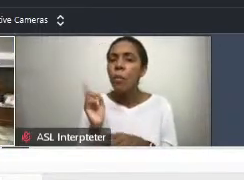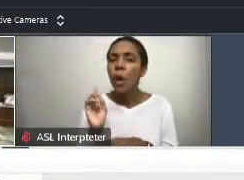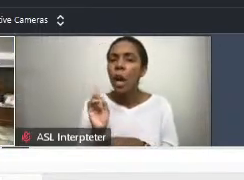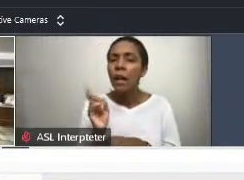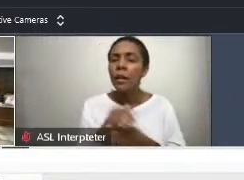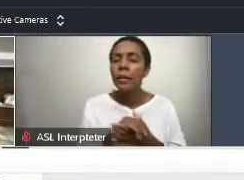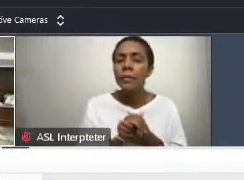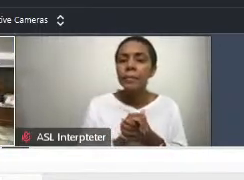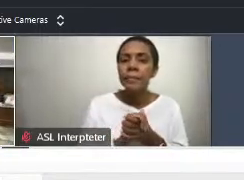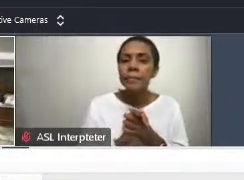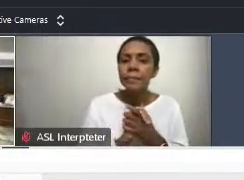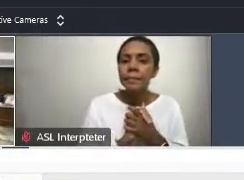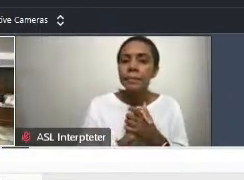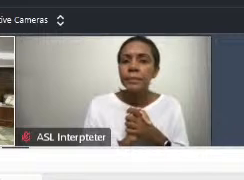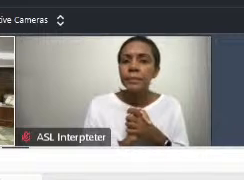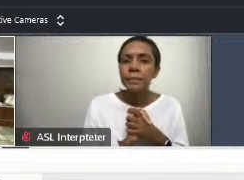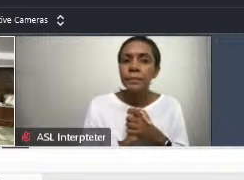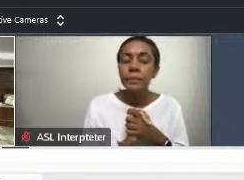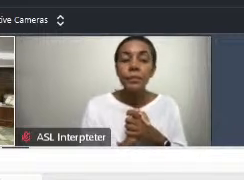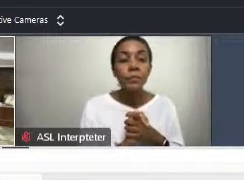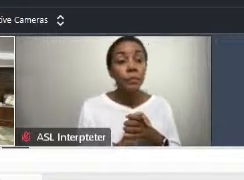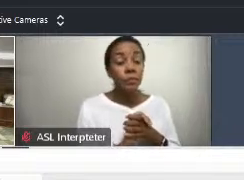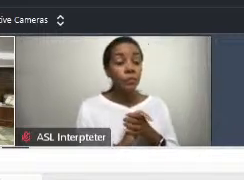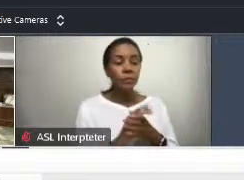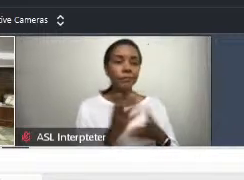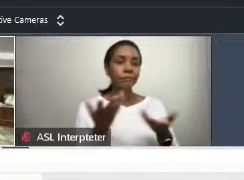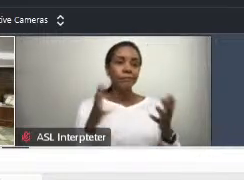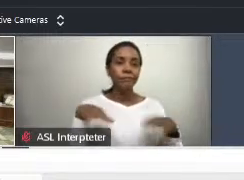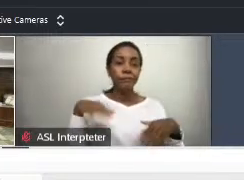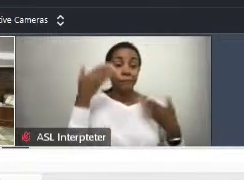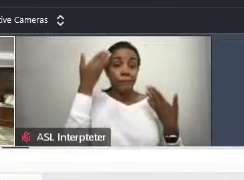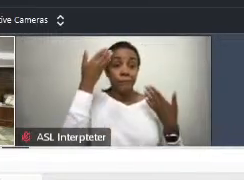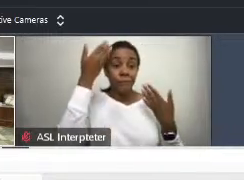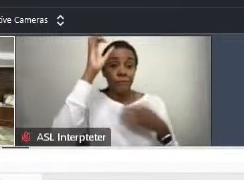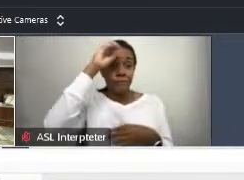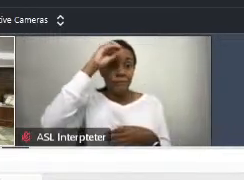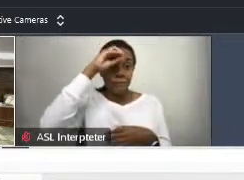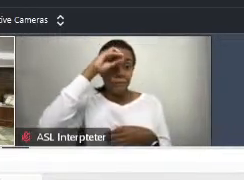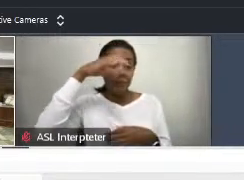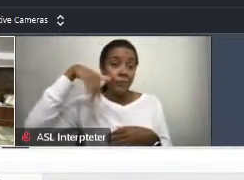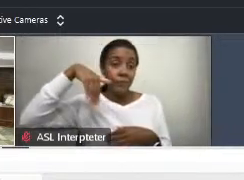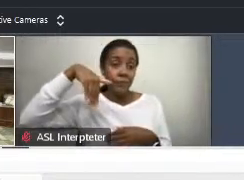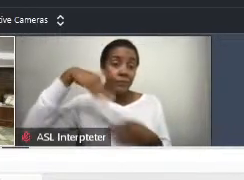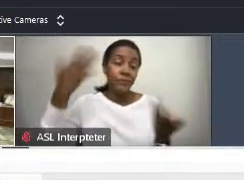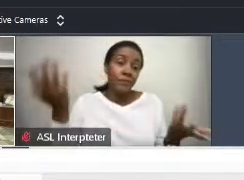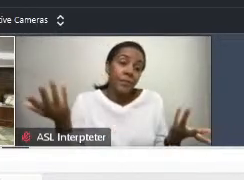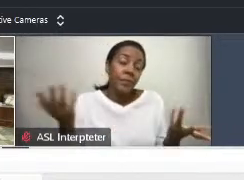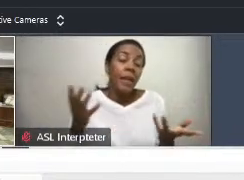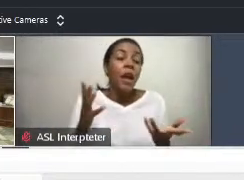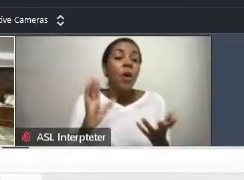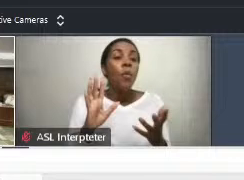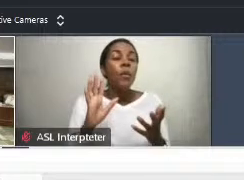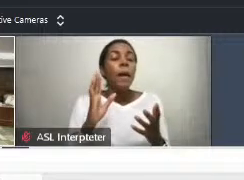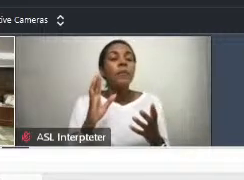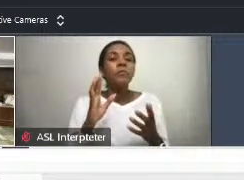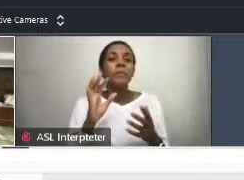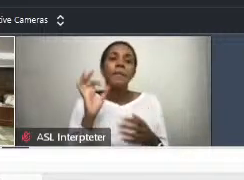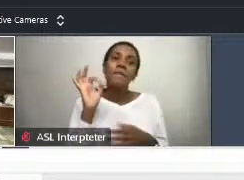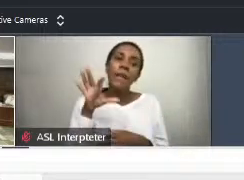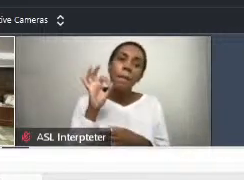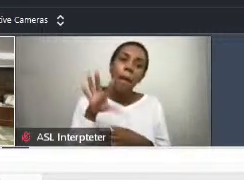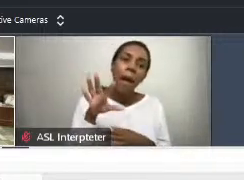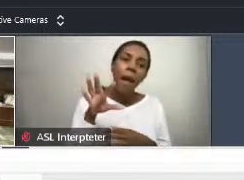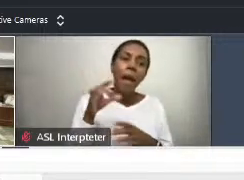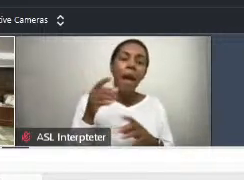answers. We haven't identified them yet, Councilwoman. We'll put together, based on the community feedback, I'll have